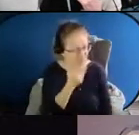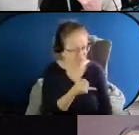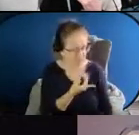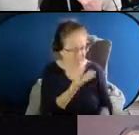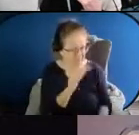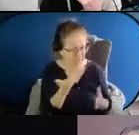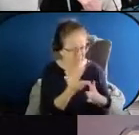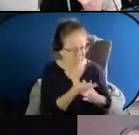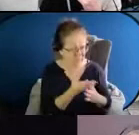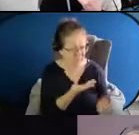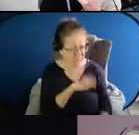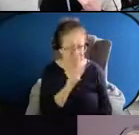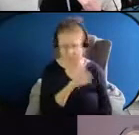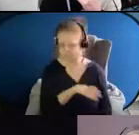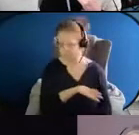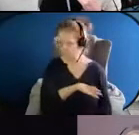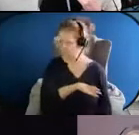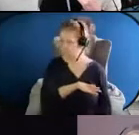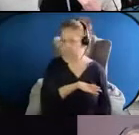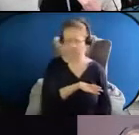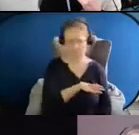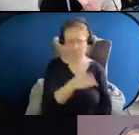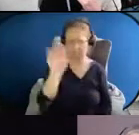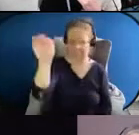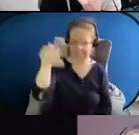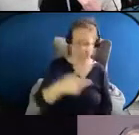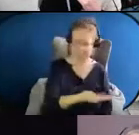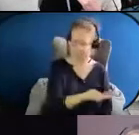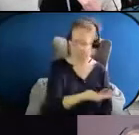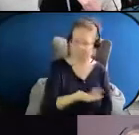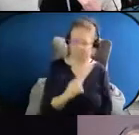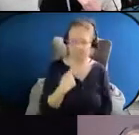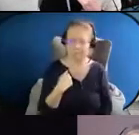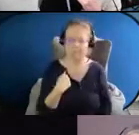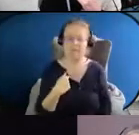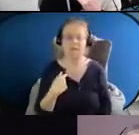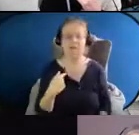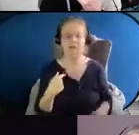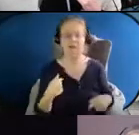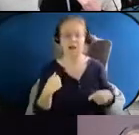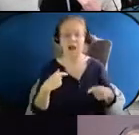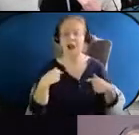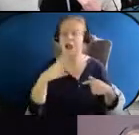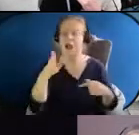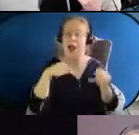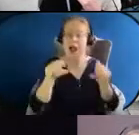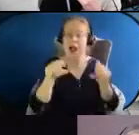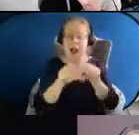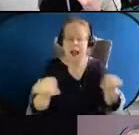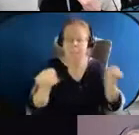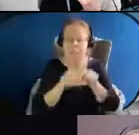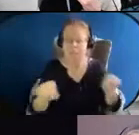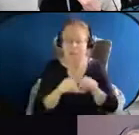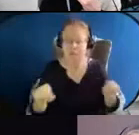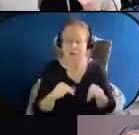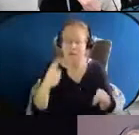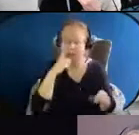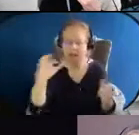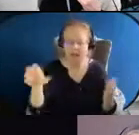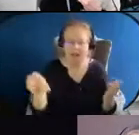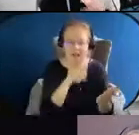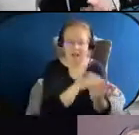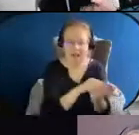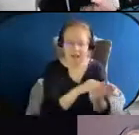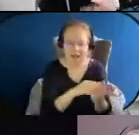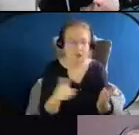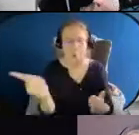accessibility capabilities in. So we, you know, raised the awareness of it, but then we reached out to some closed captioning companies to try and have them. all of them were